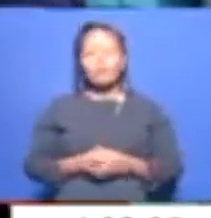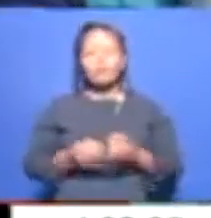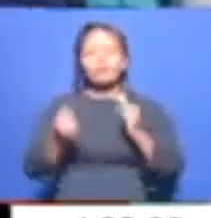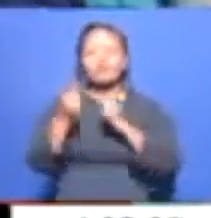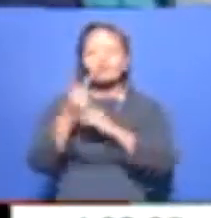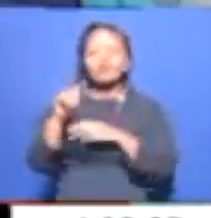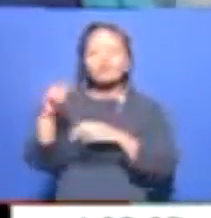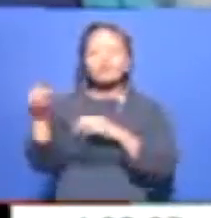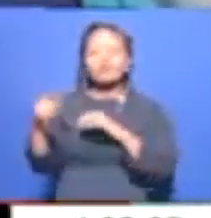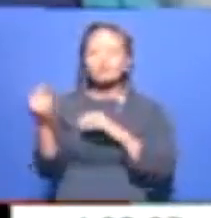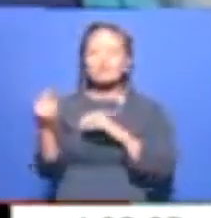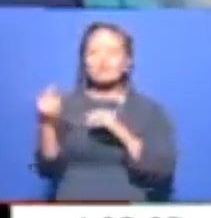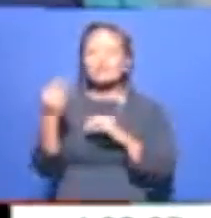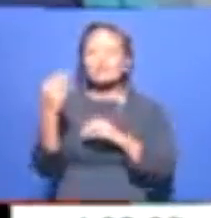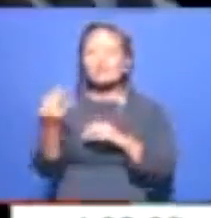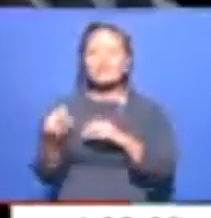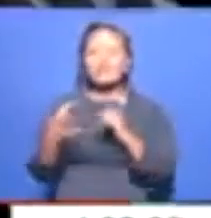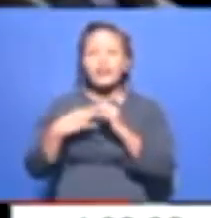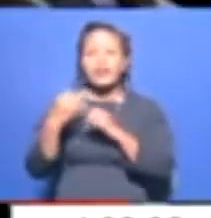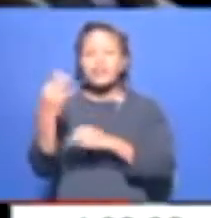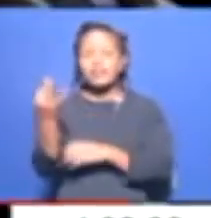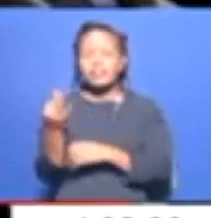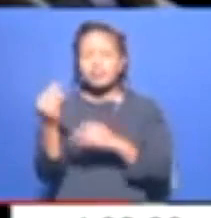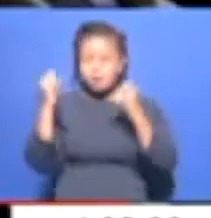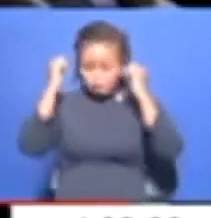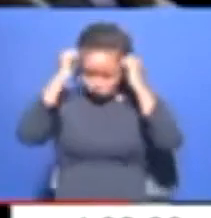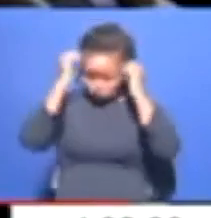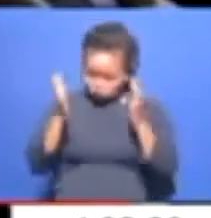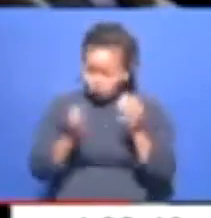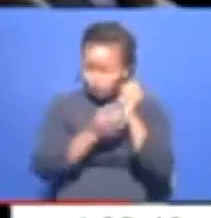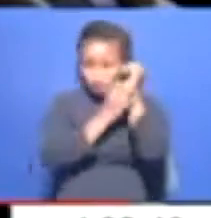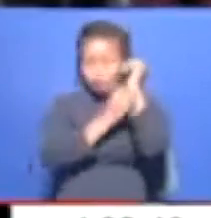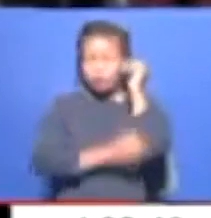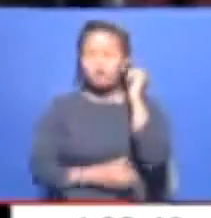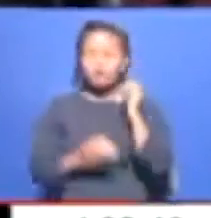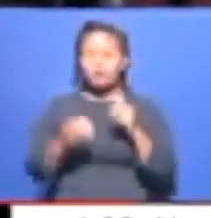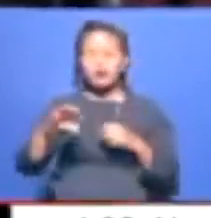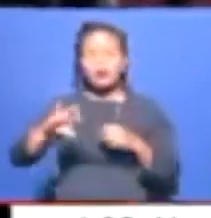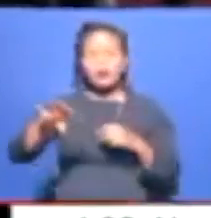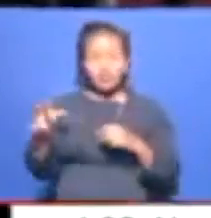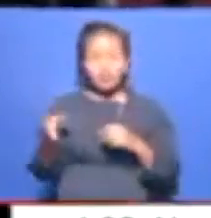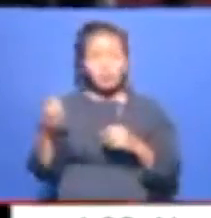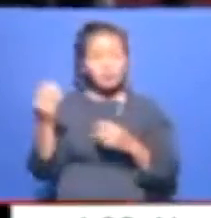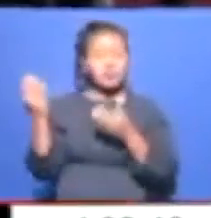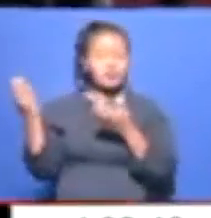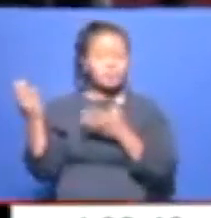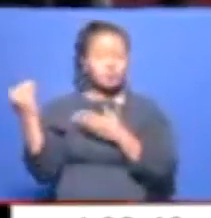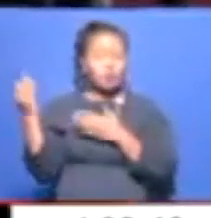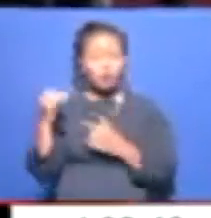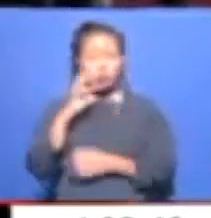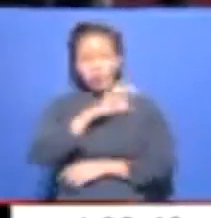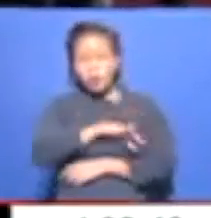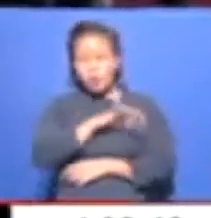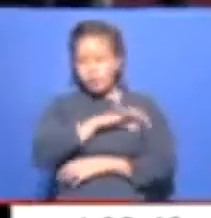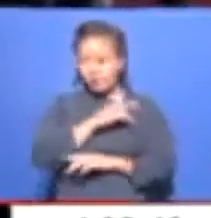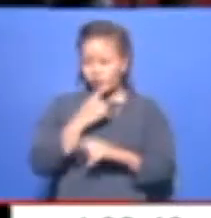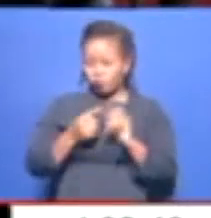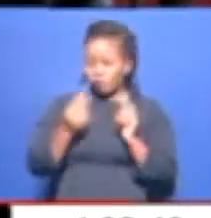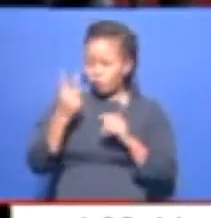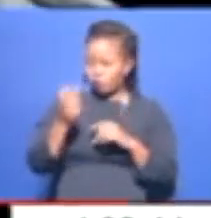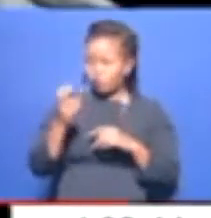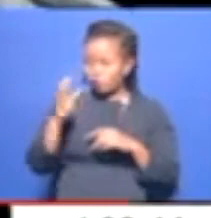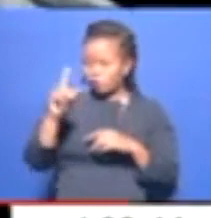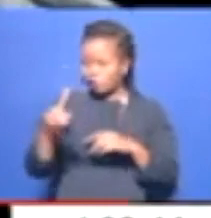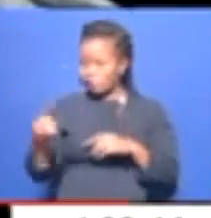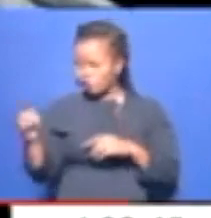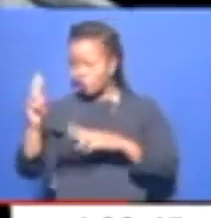12,383 students from poor and vulnerable families in Mandera County are set to benefit from the 2021-2022 Mandera